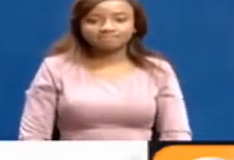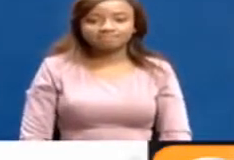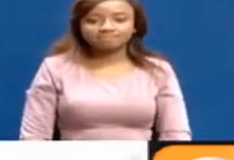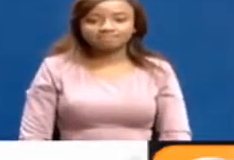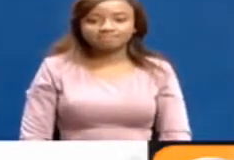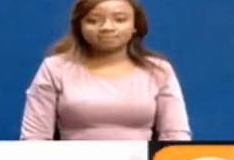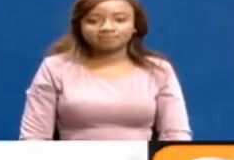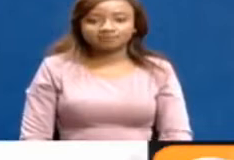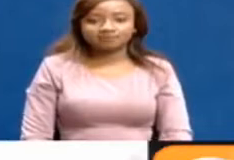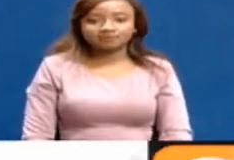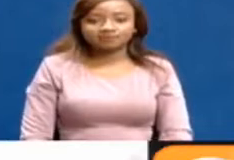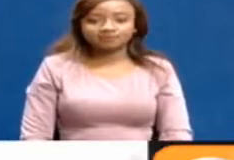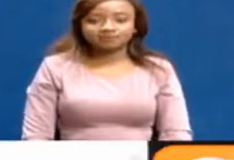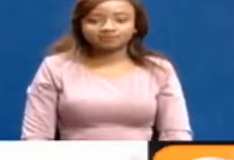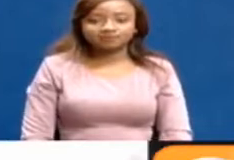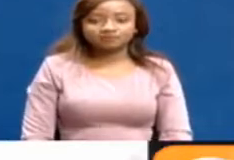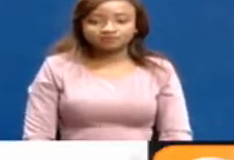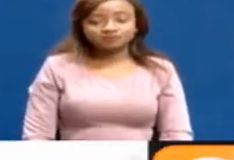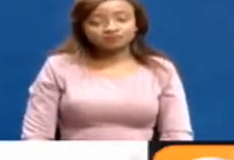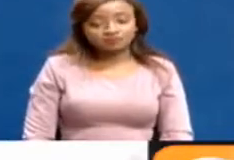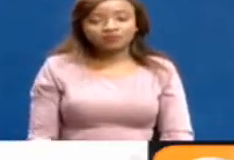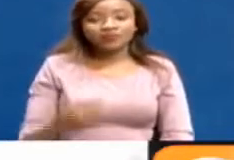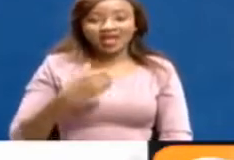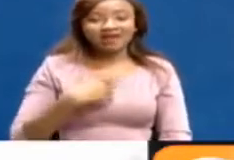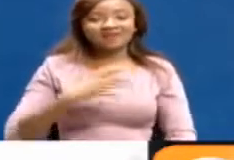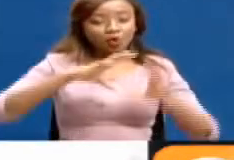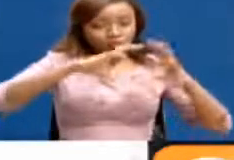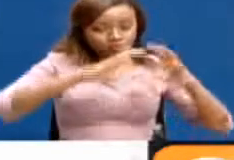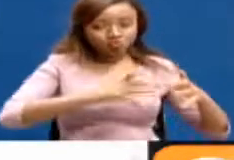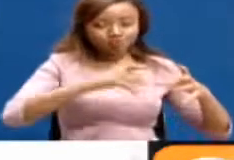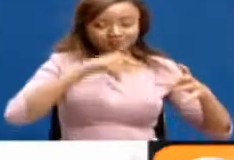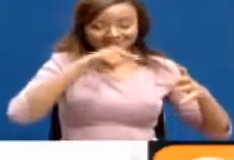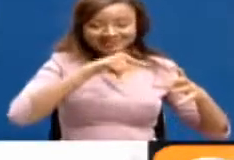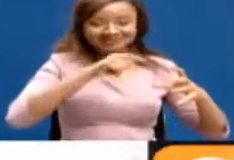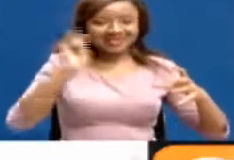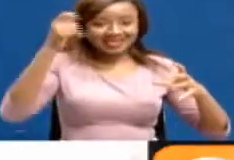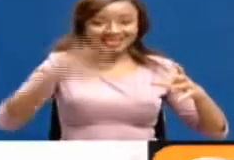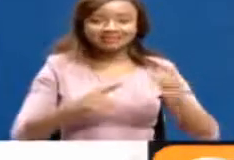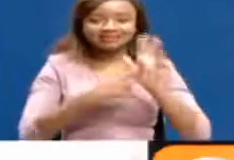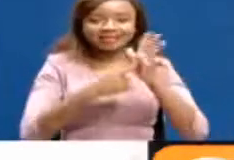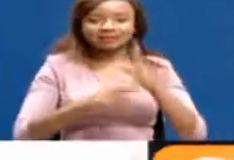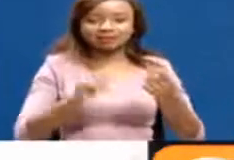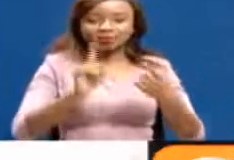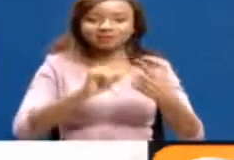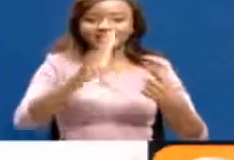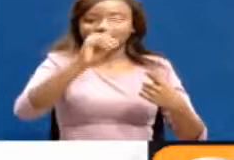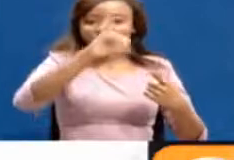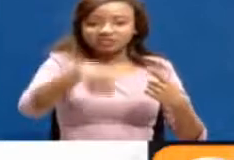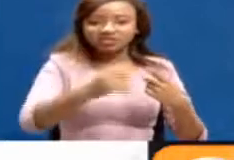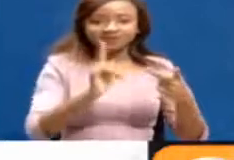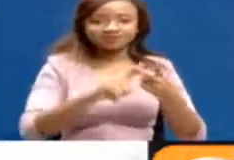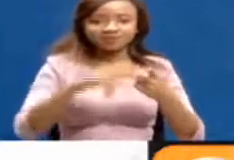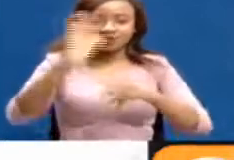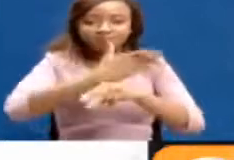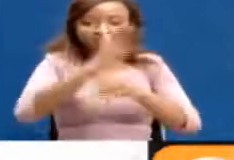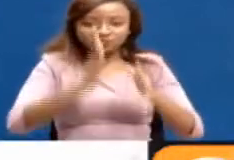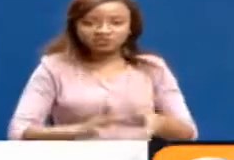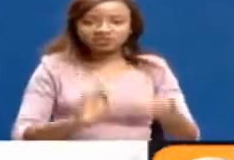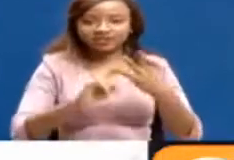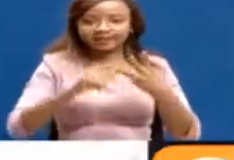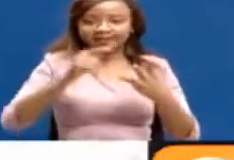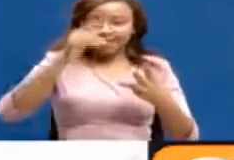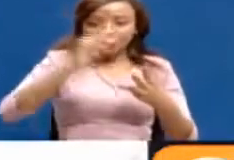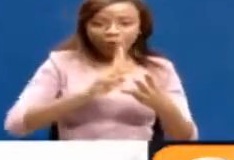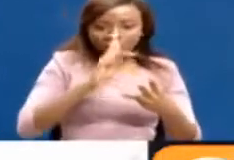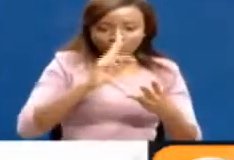Jeff, there's a huge category of Kenyans today who DJs, musicians, taxi